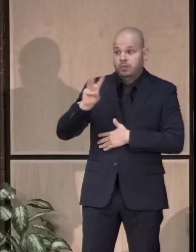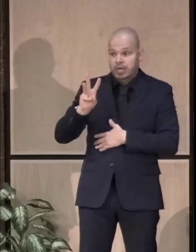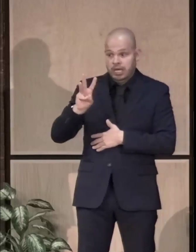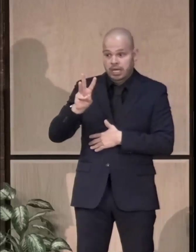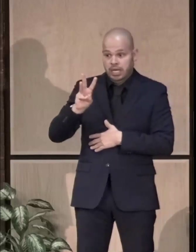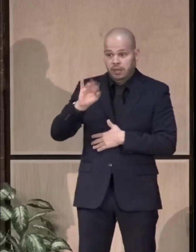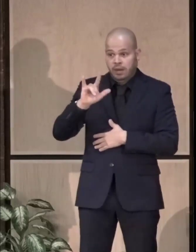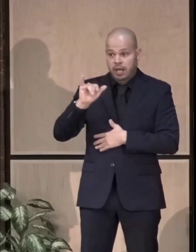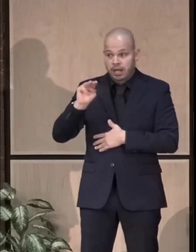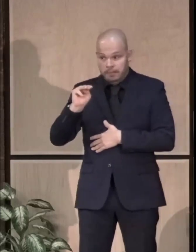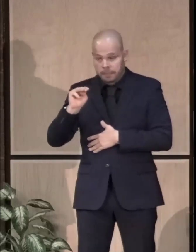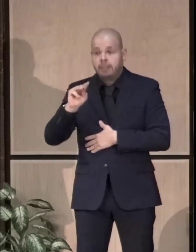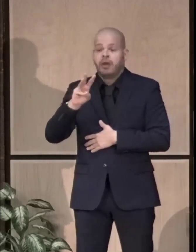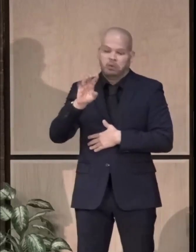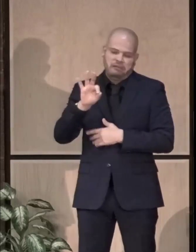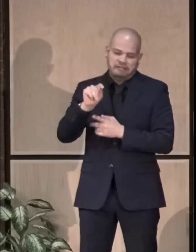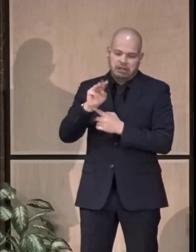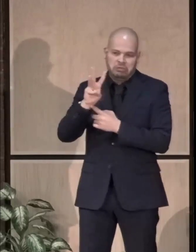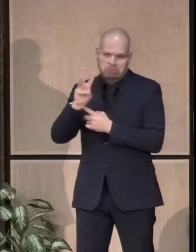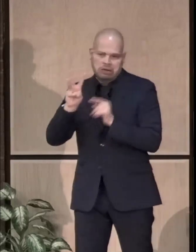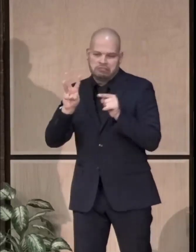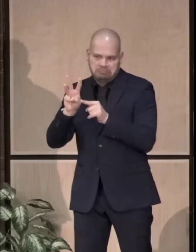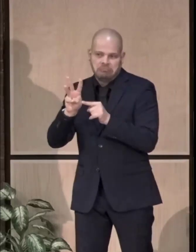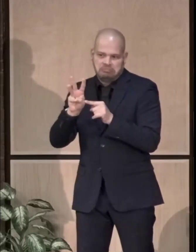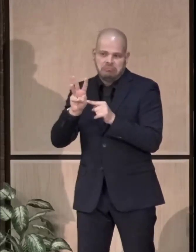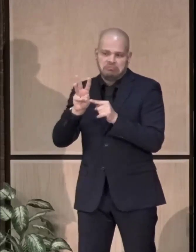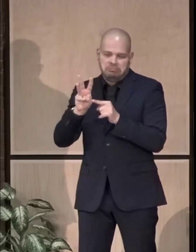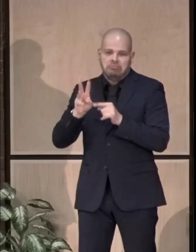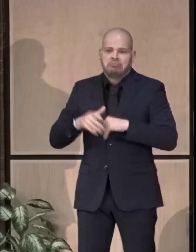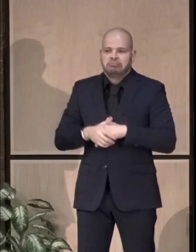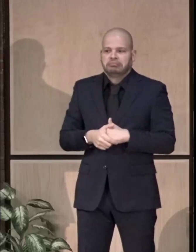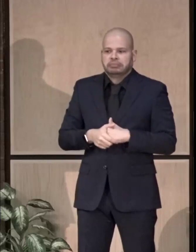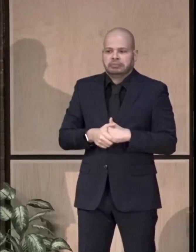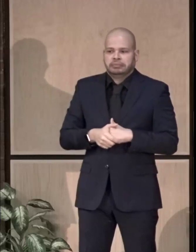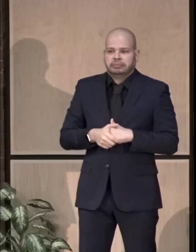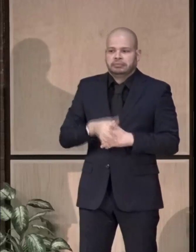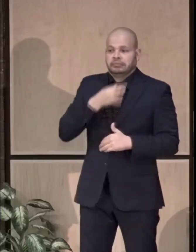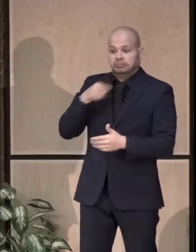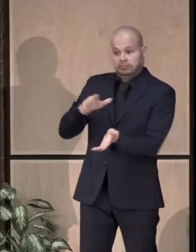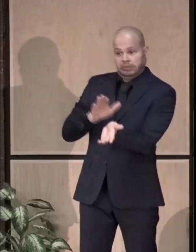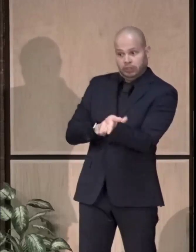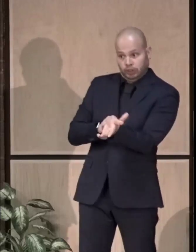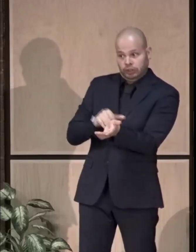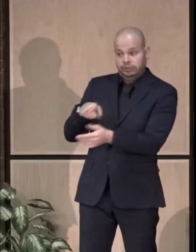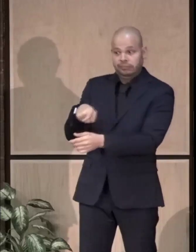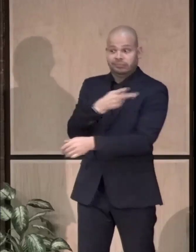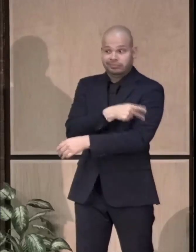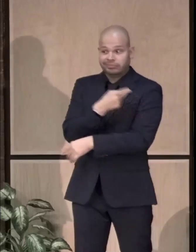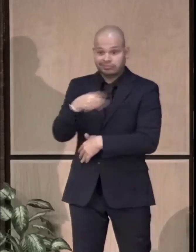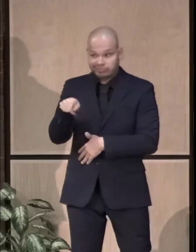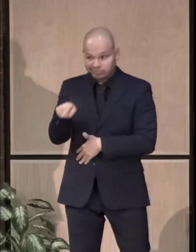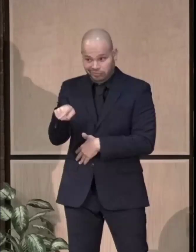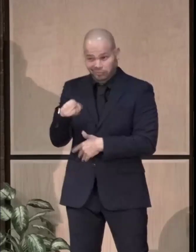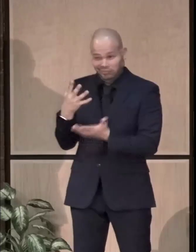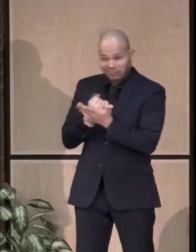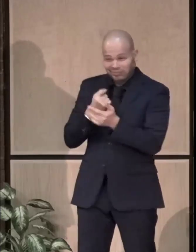And how much access did you have to the medical providers at Four Winds? Not